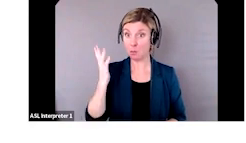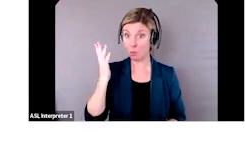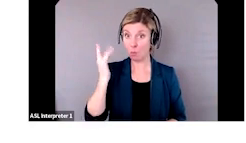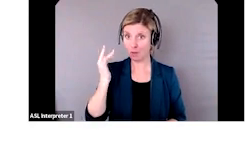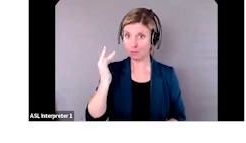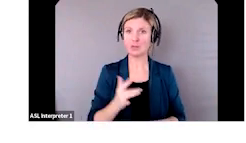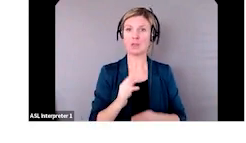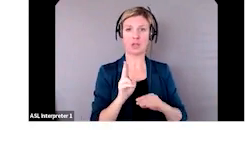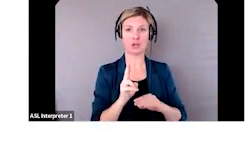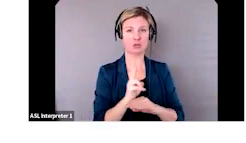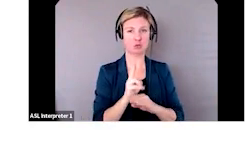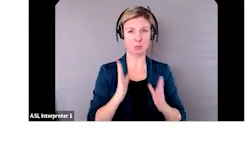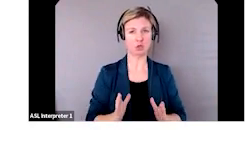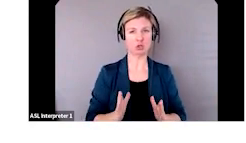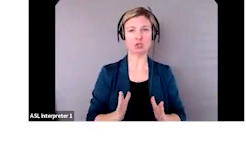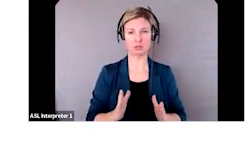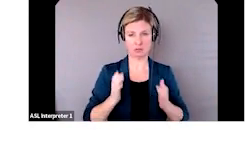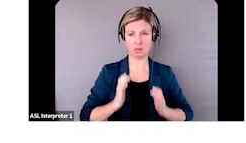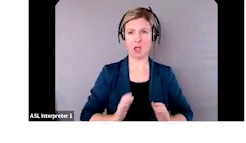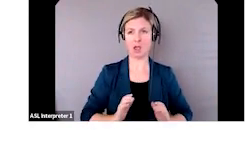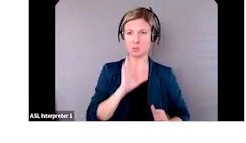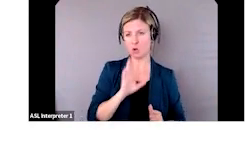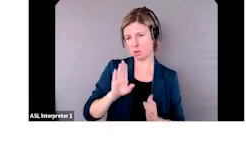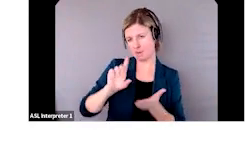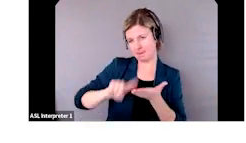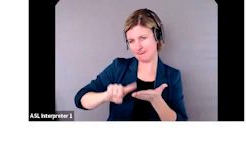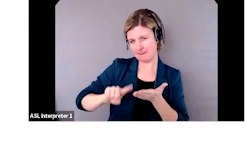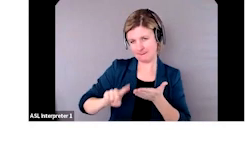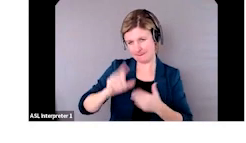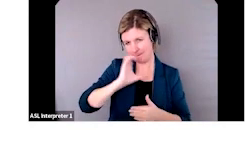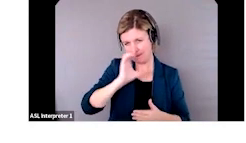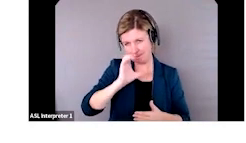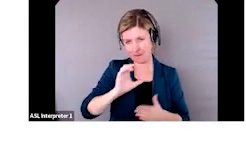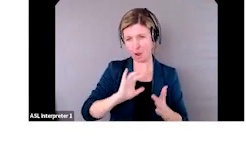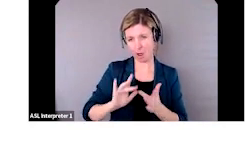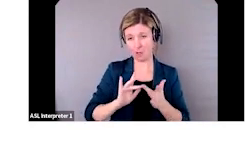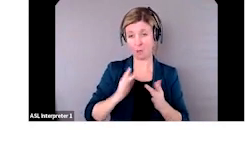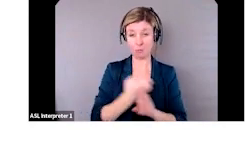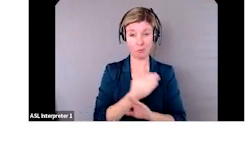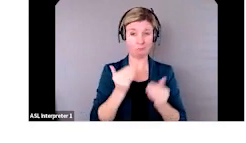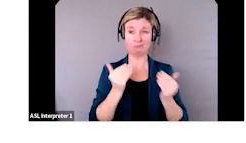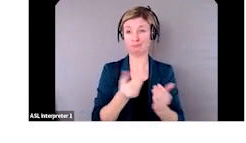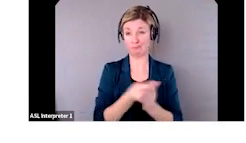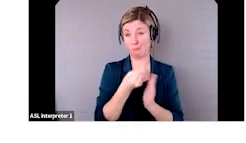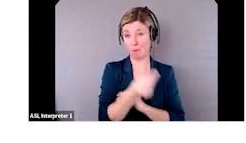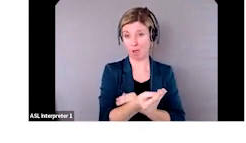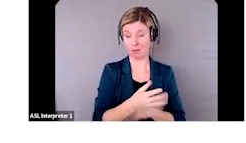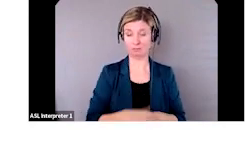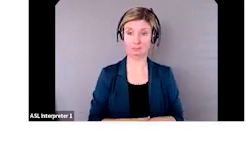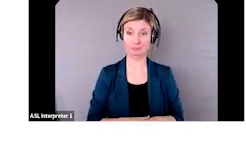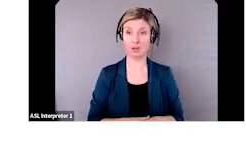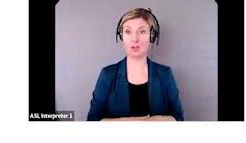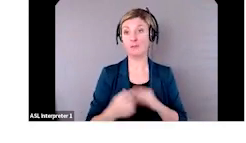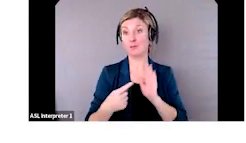research online before they buy your product. Whether or not we believe reviews are